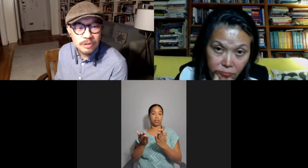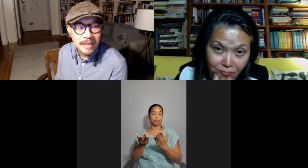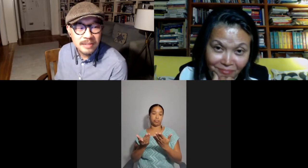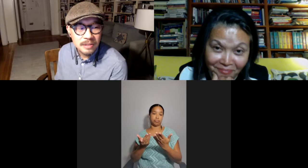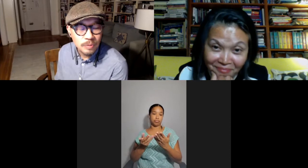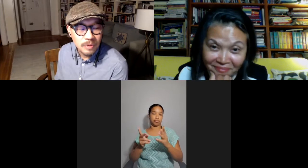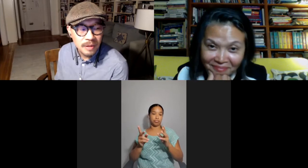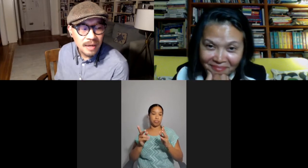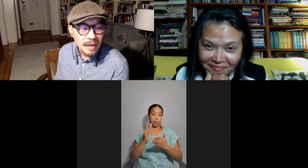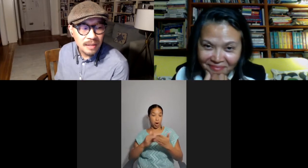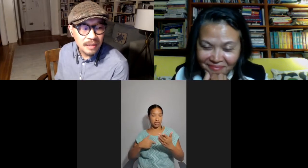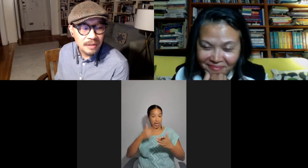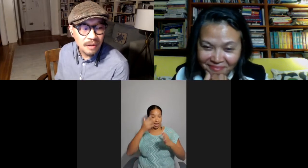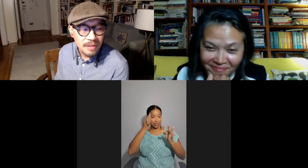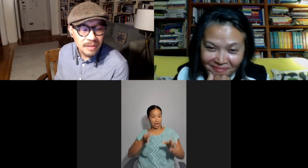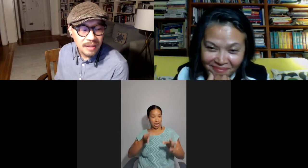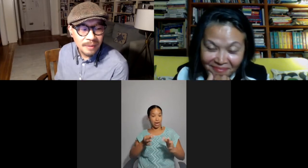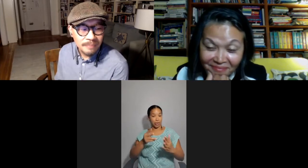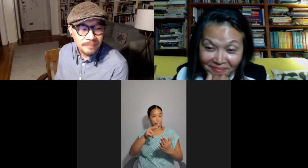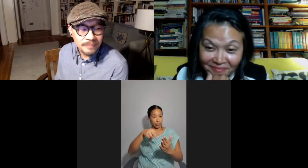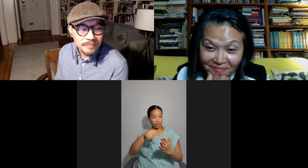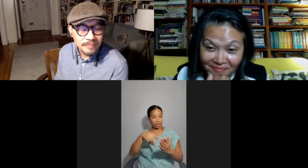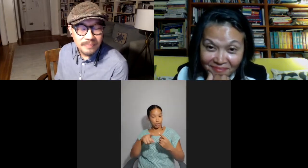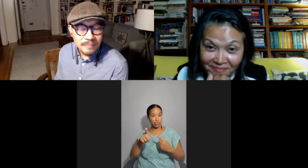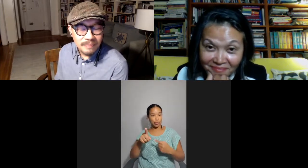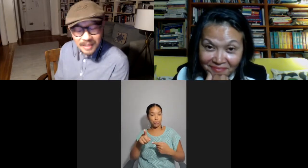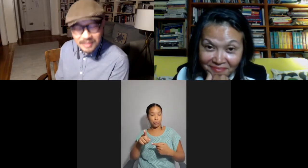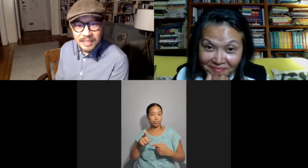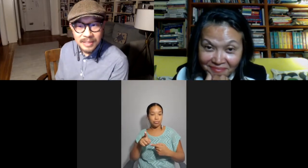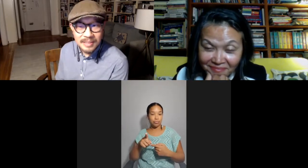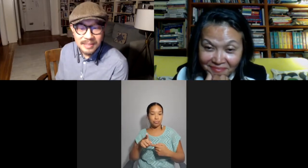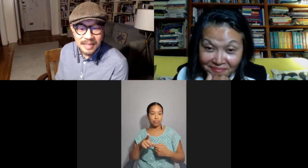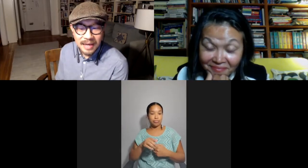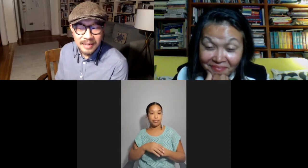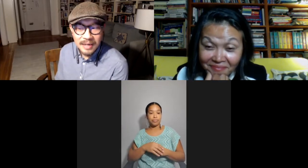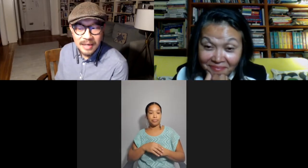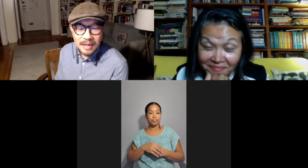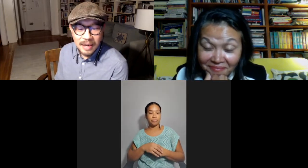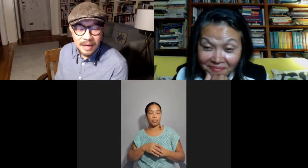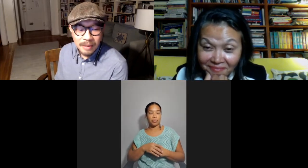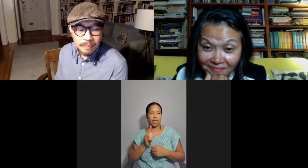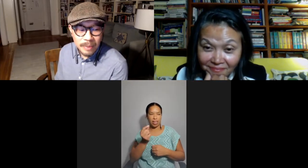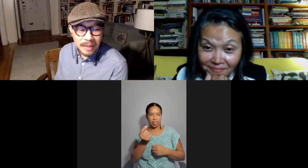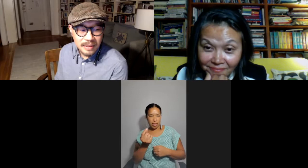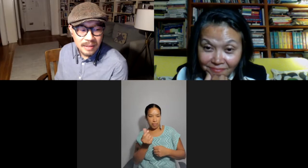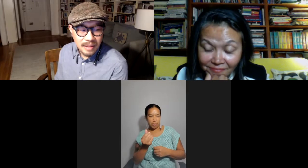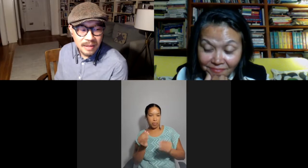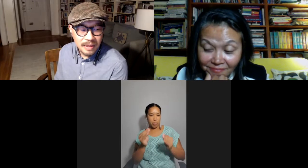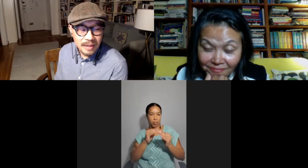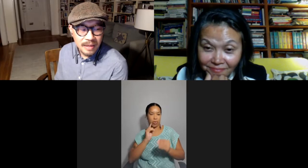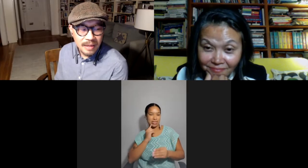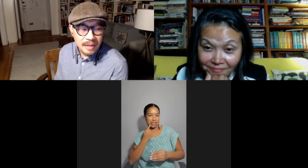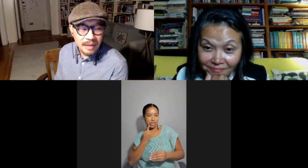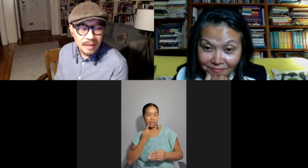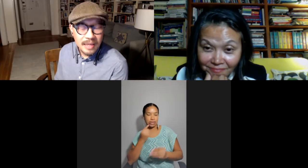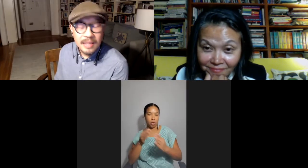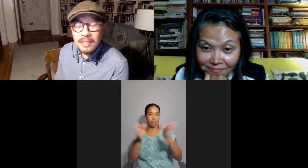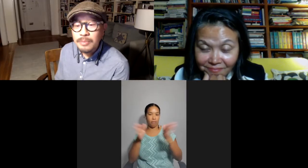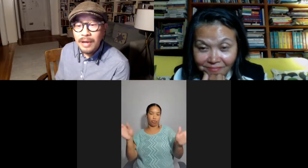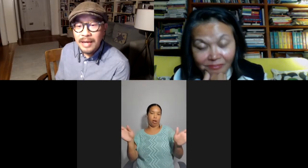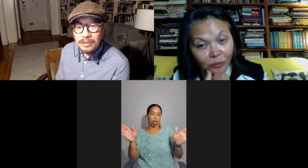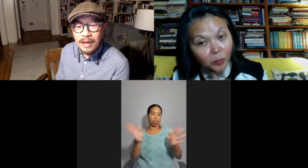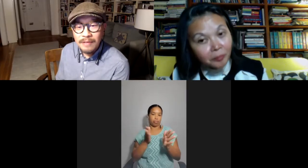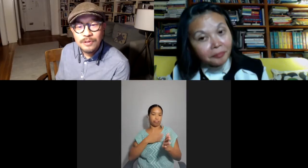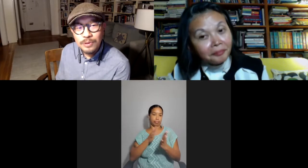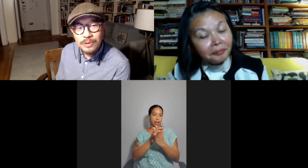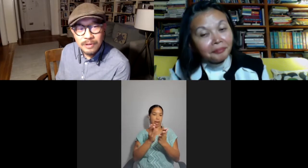those passages were a little on the serious side. But in this